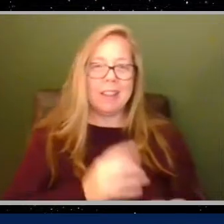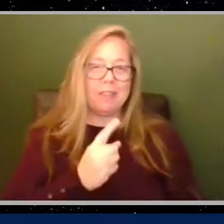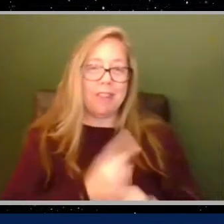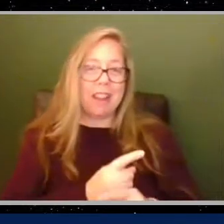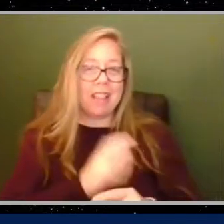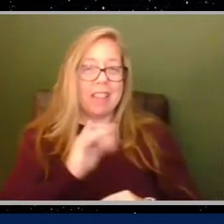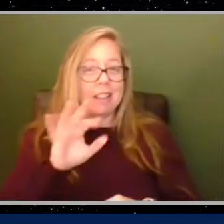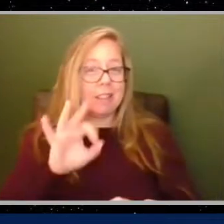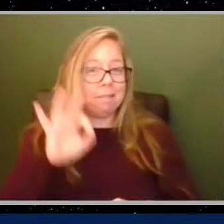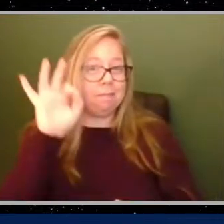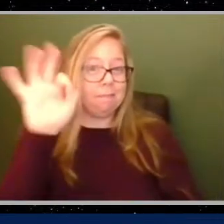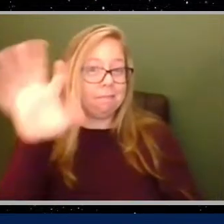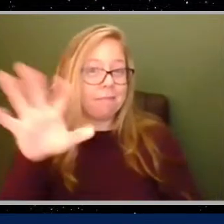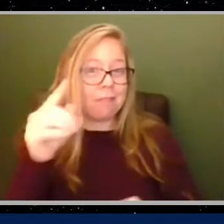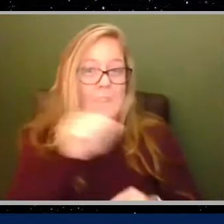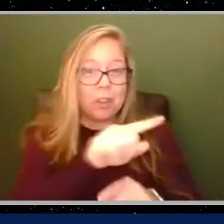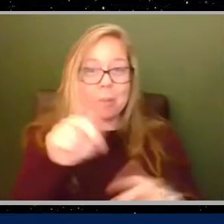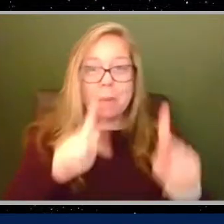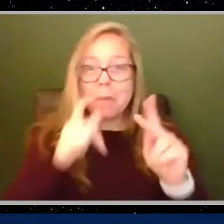watching. Like, definitely,